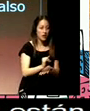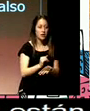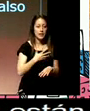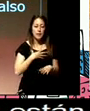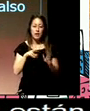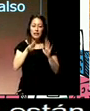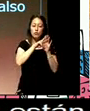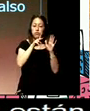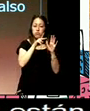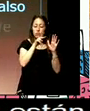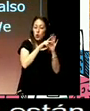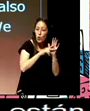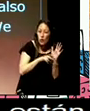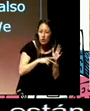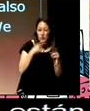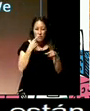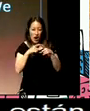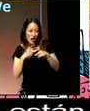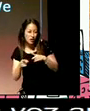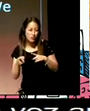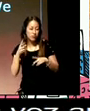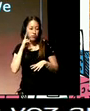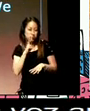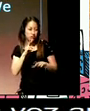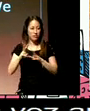fears, our wishes.